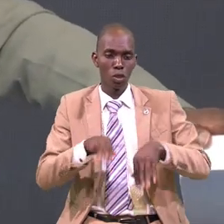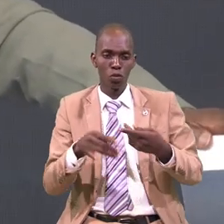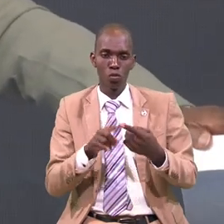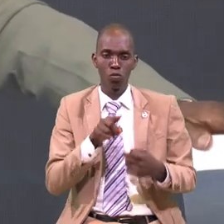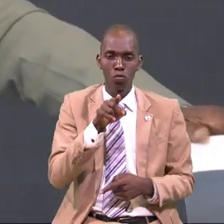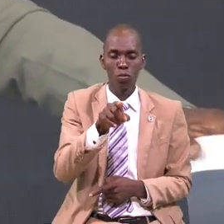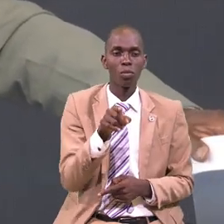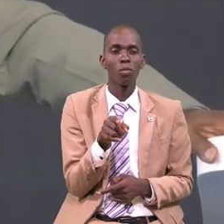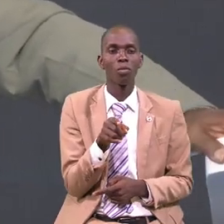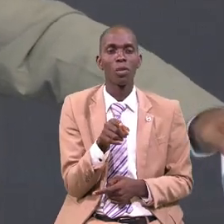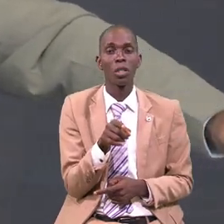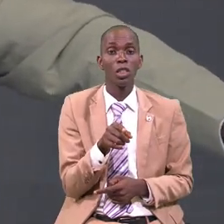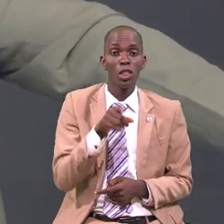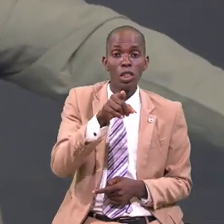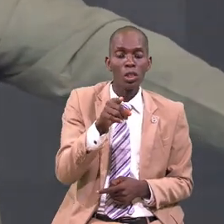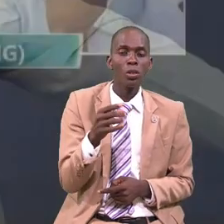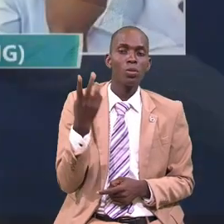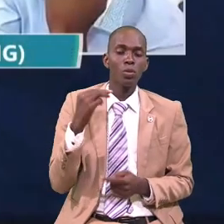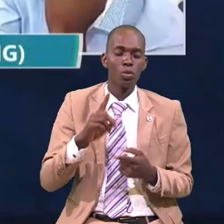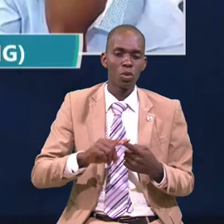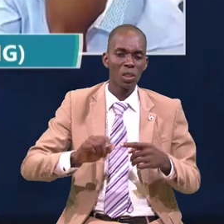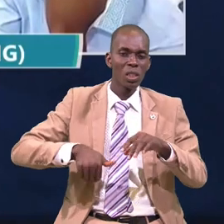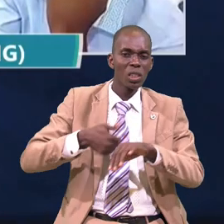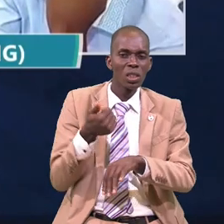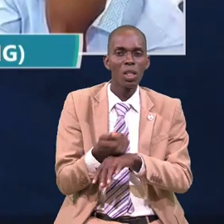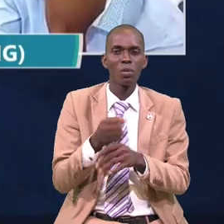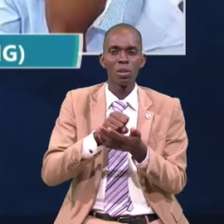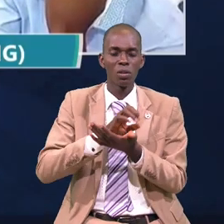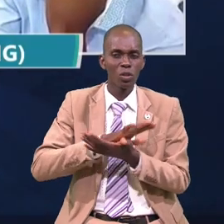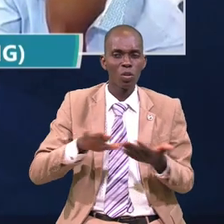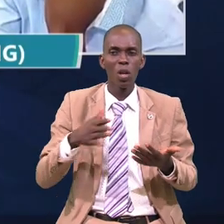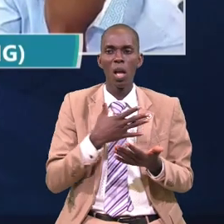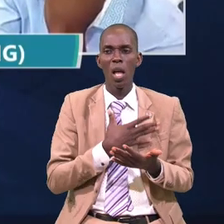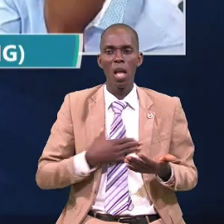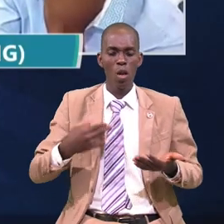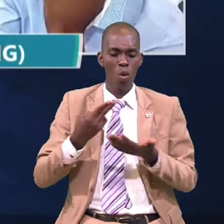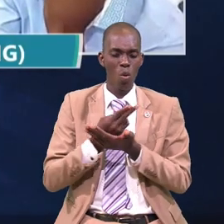He was to establish sanctification and holiness everywhere.